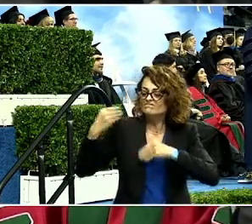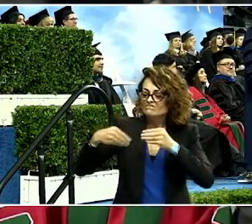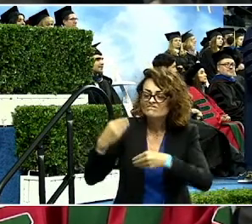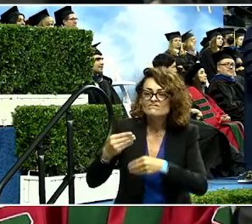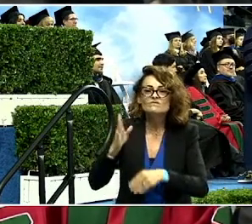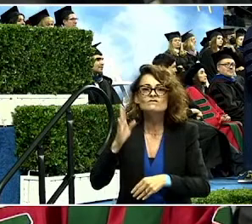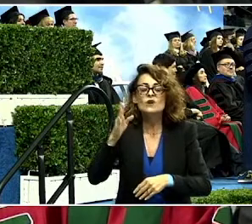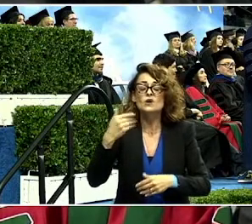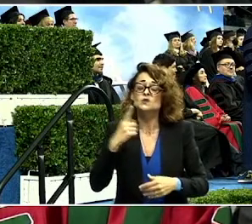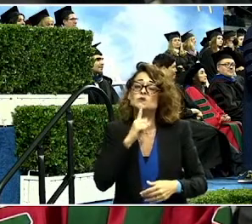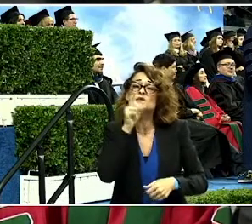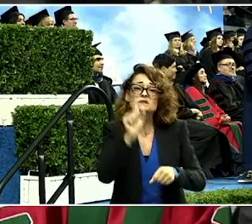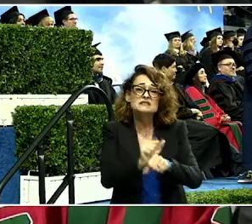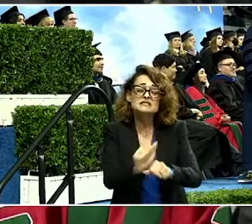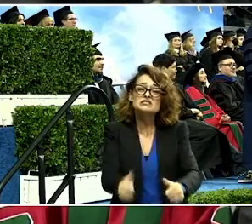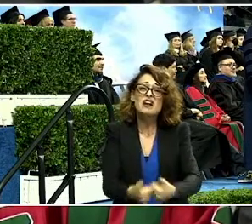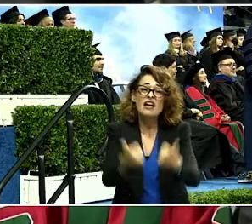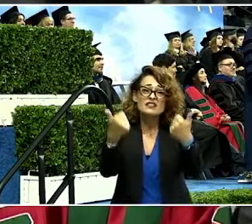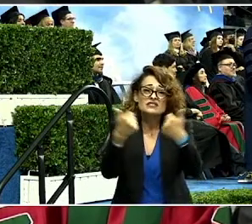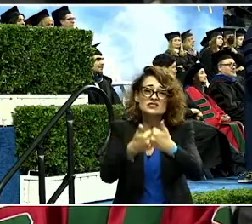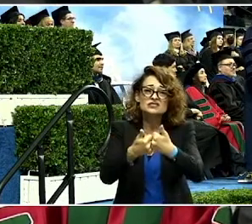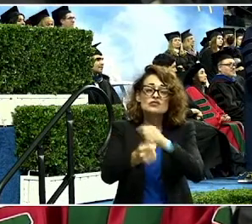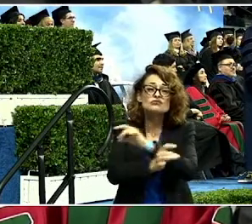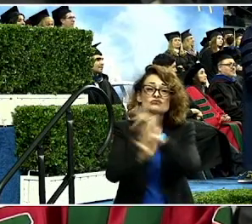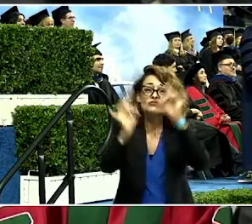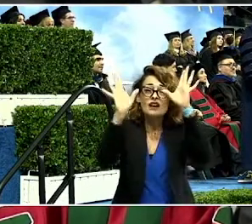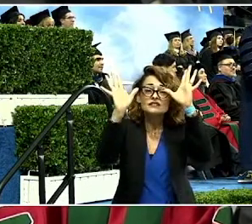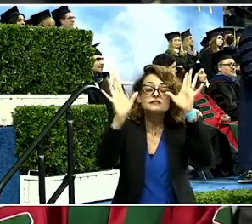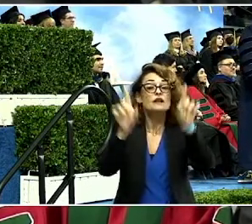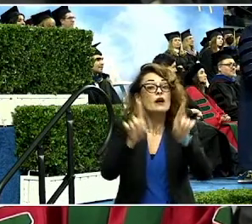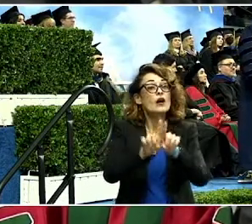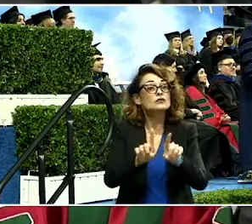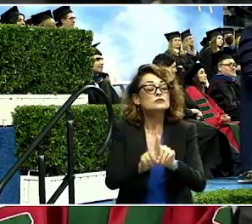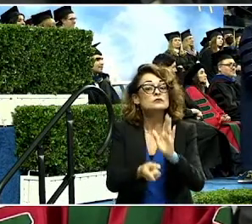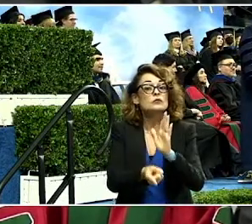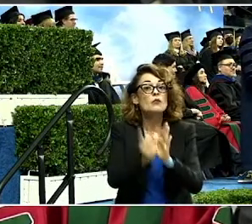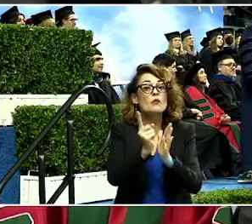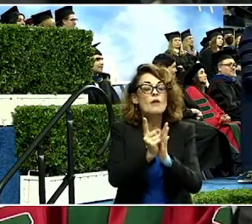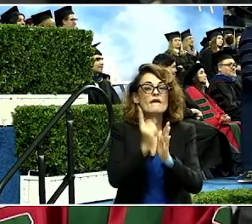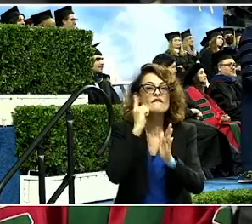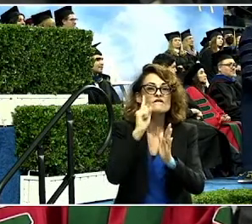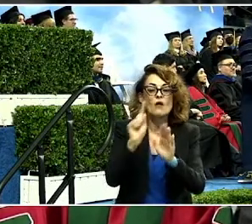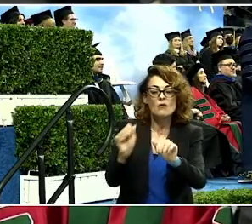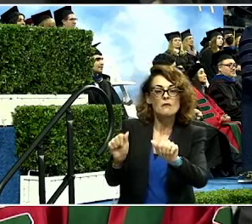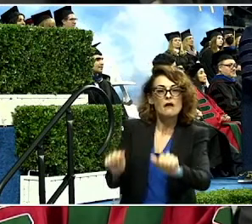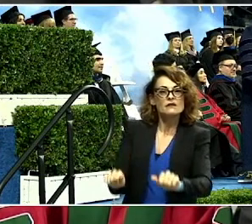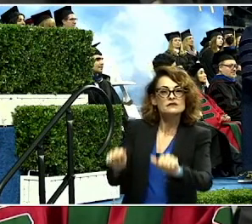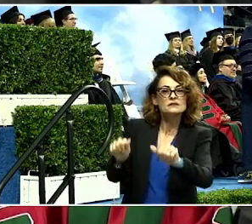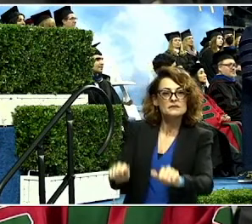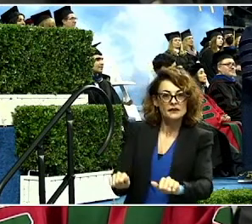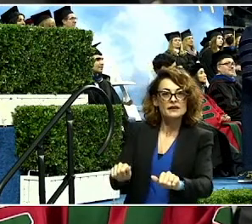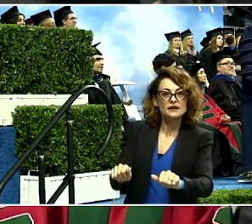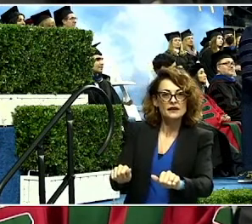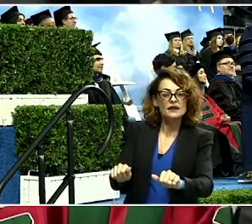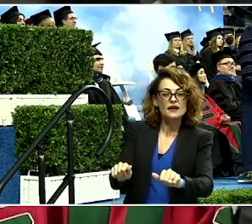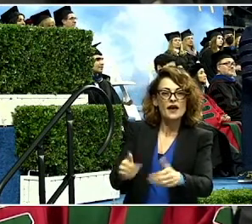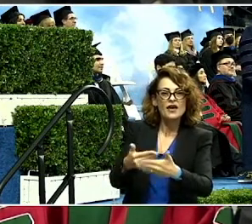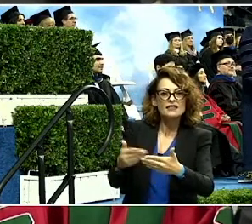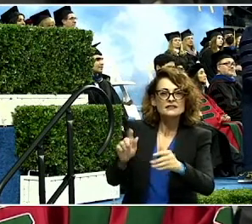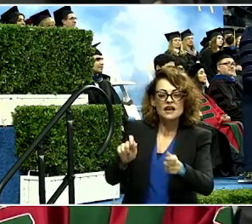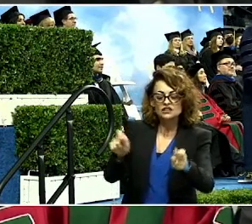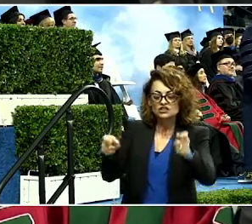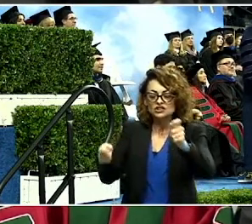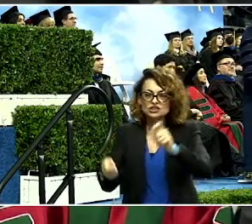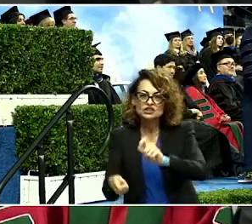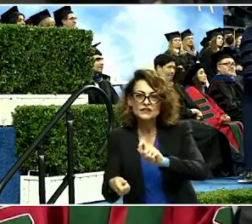true challenges. But crises are also moments of immense possibility when traditional order can be shifted and new thinking